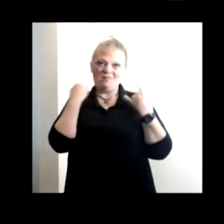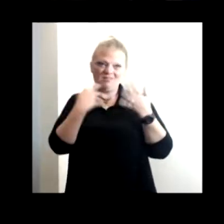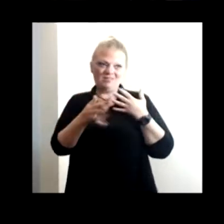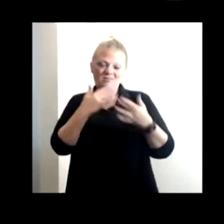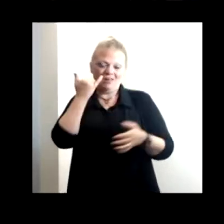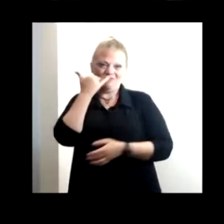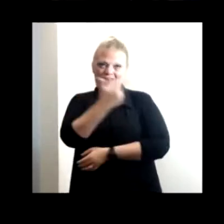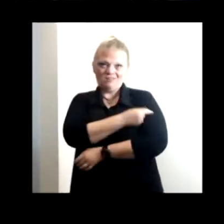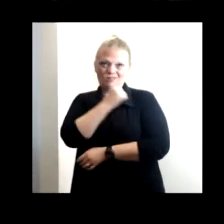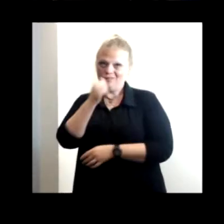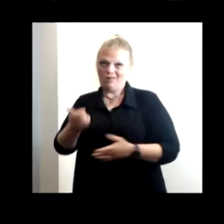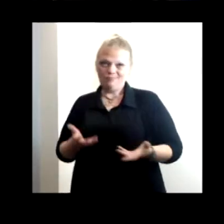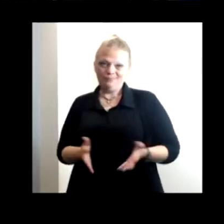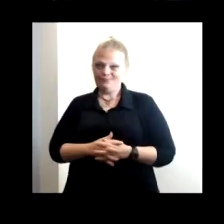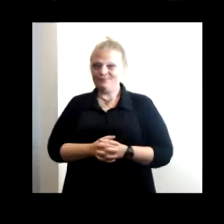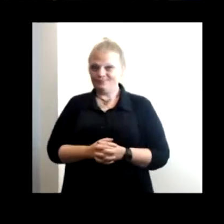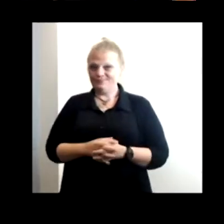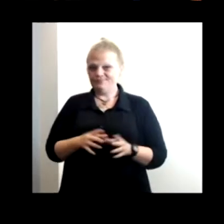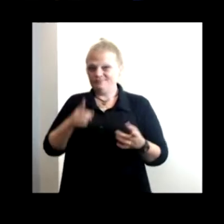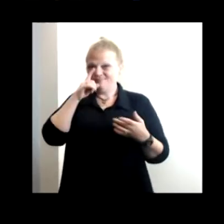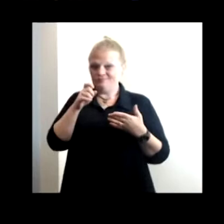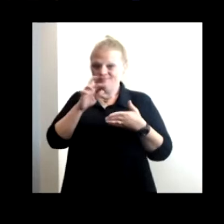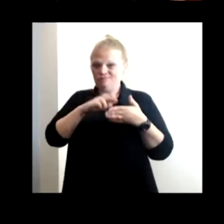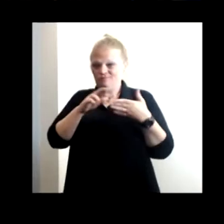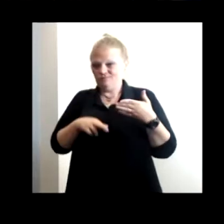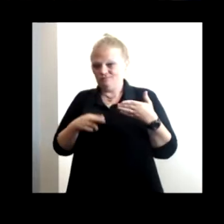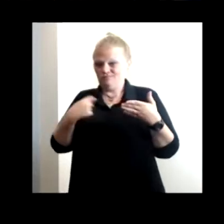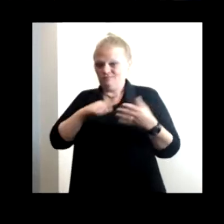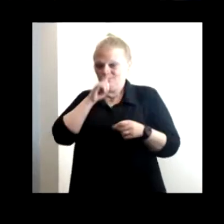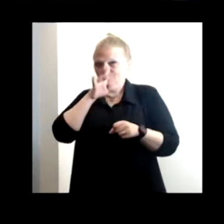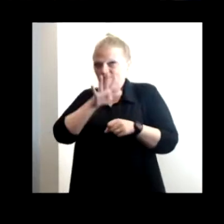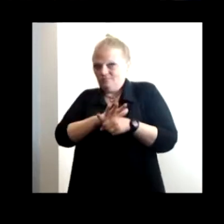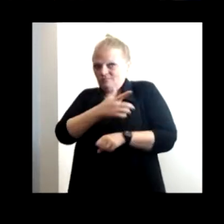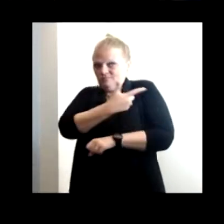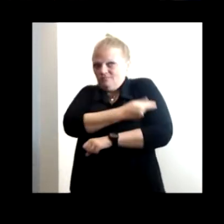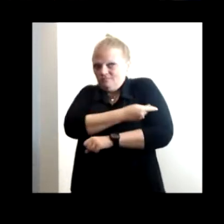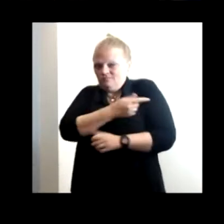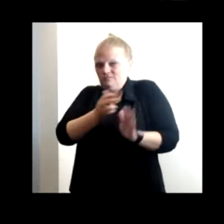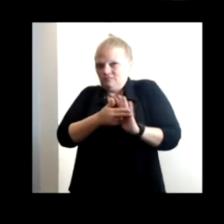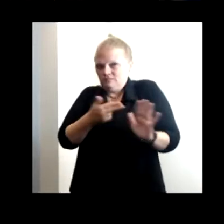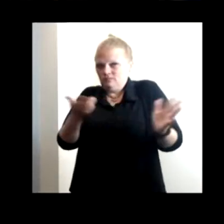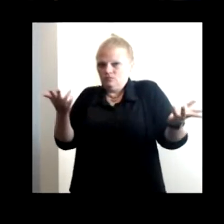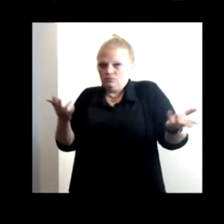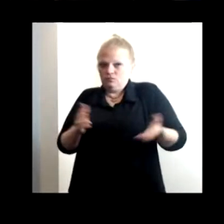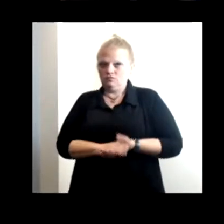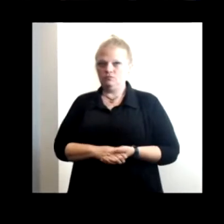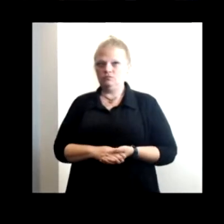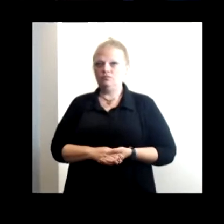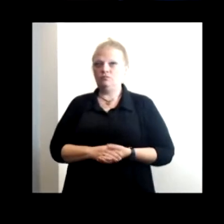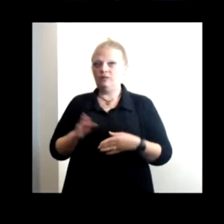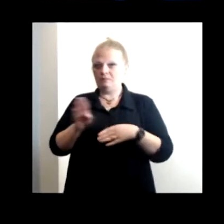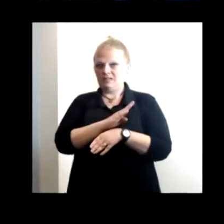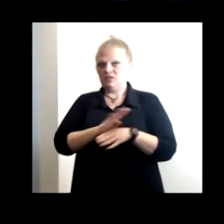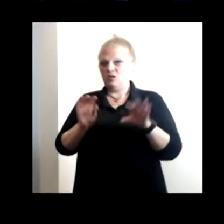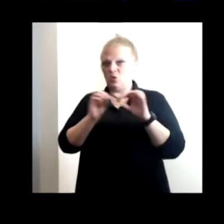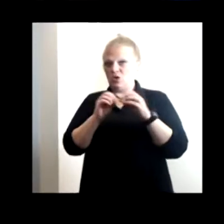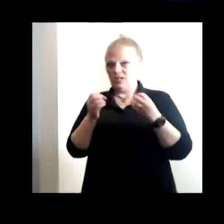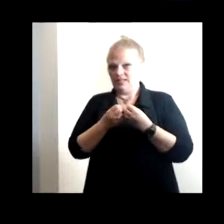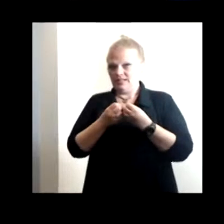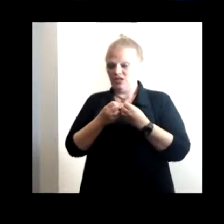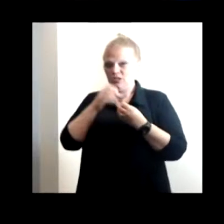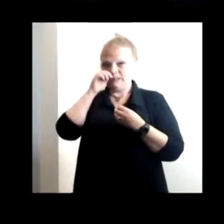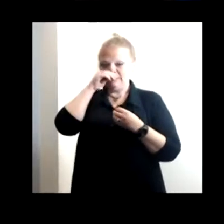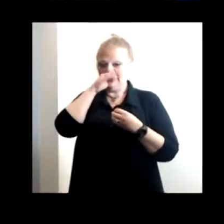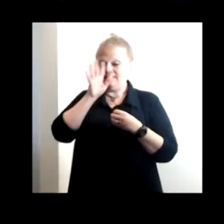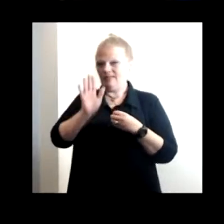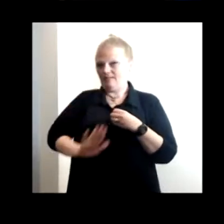whether they're vaccinated as a result of us confirming their vaccination status. Now, businesses and organizations regarding